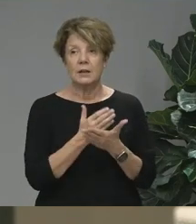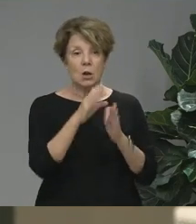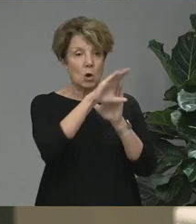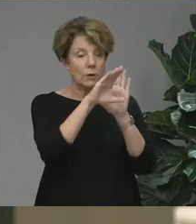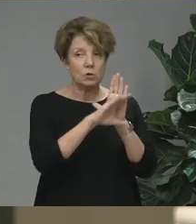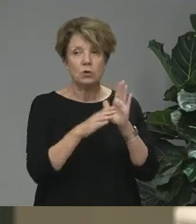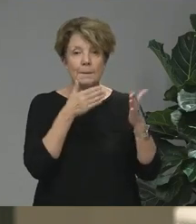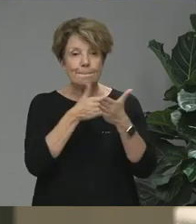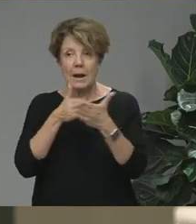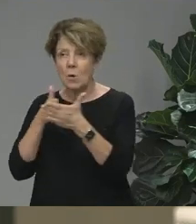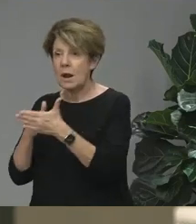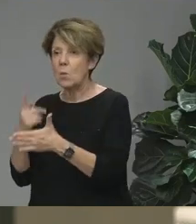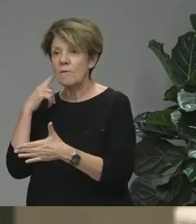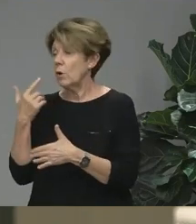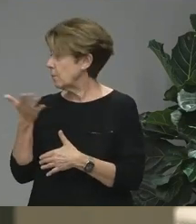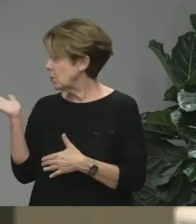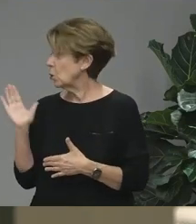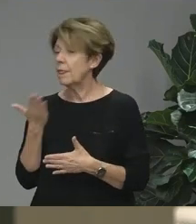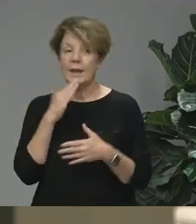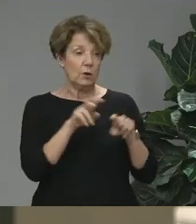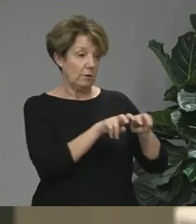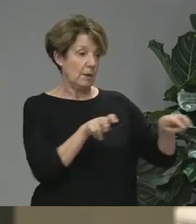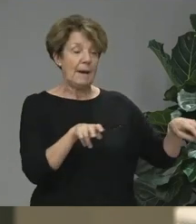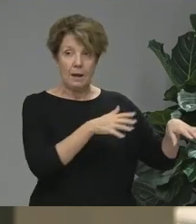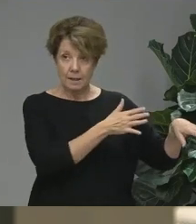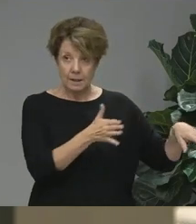And we've heard from you panellists tonight, thank you very much for